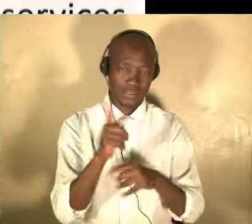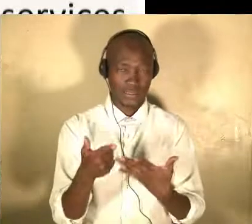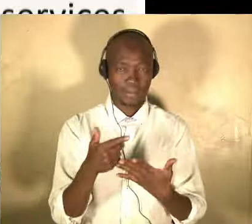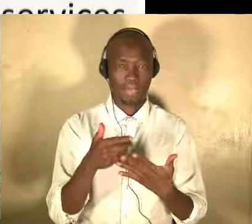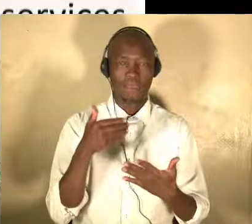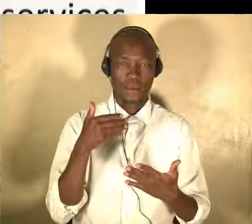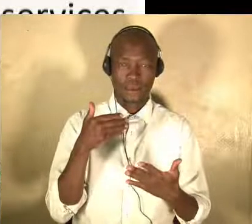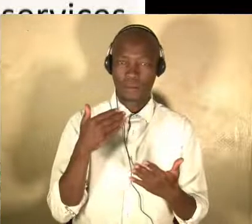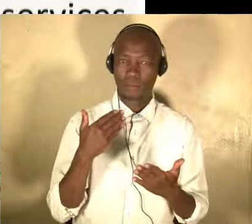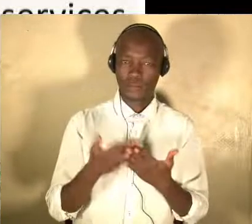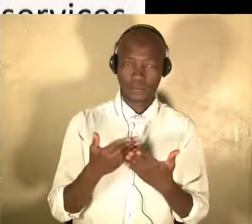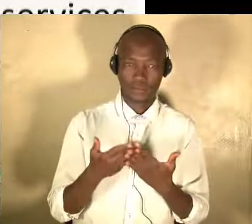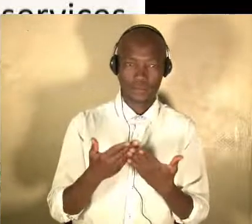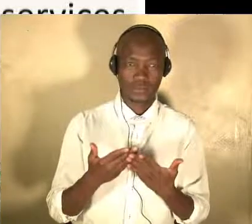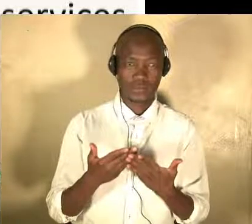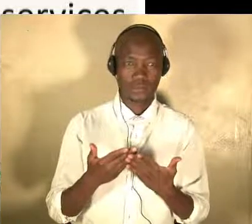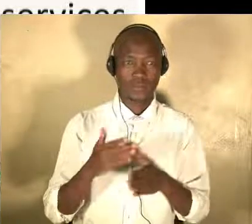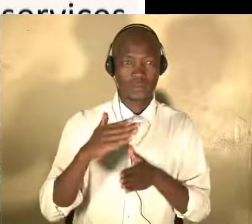child may